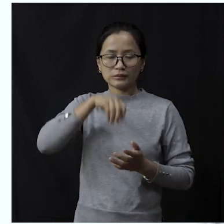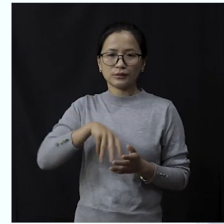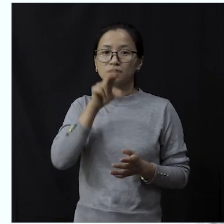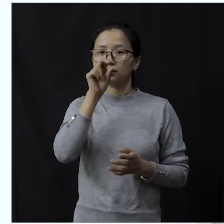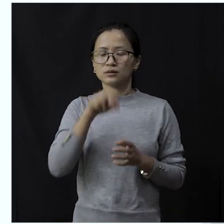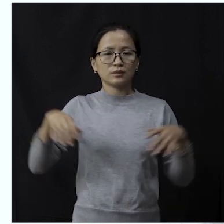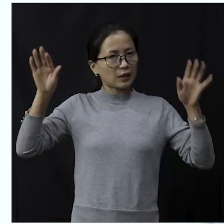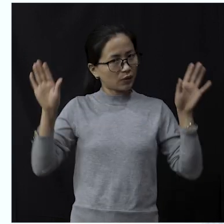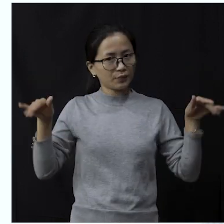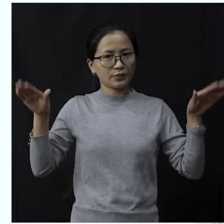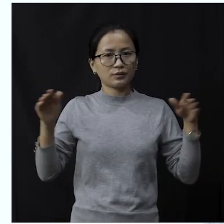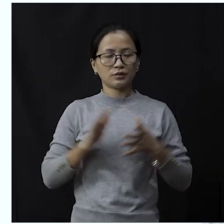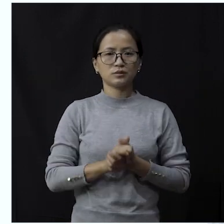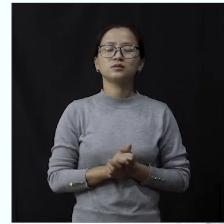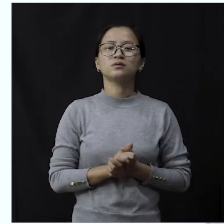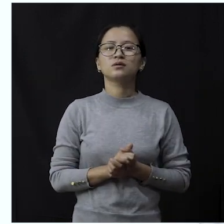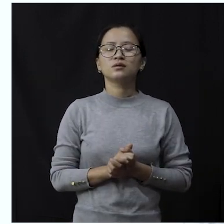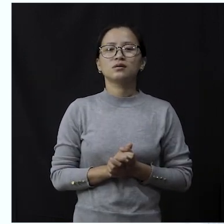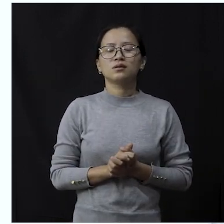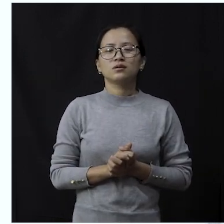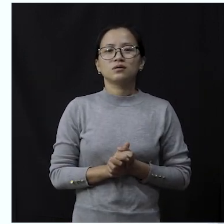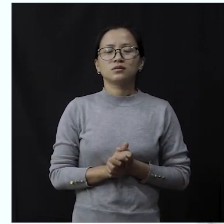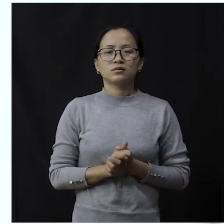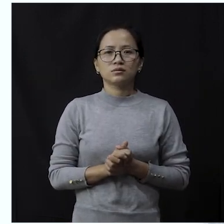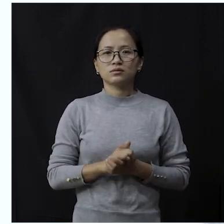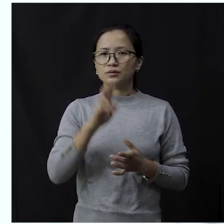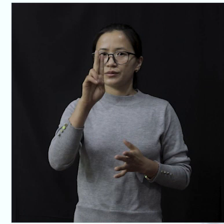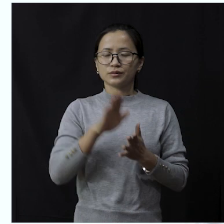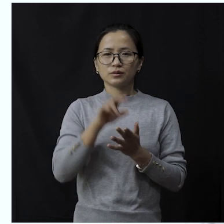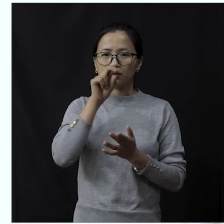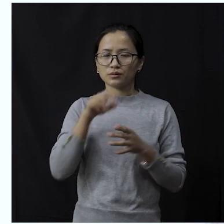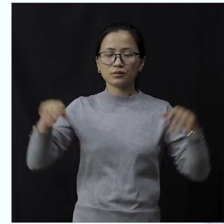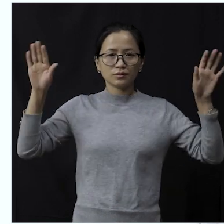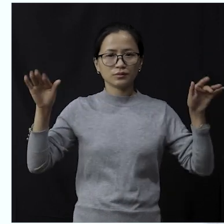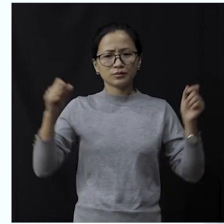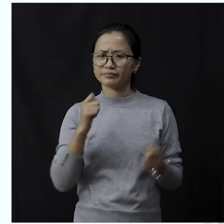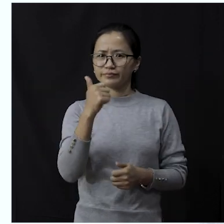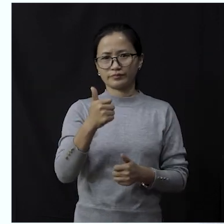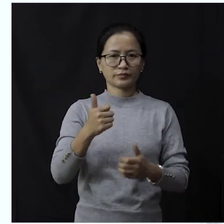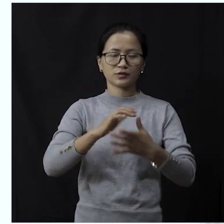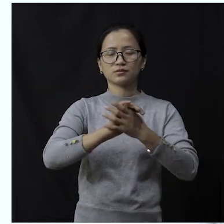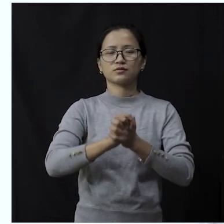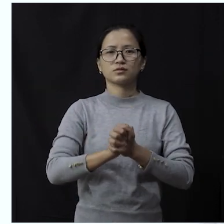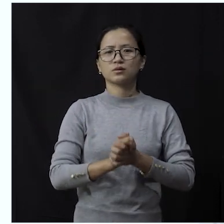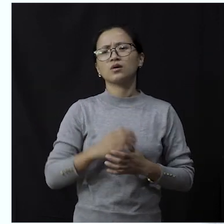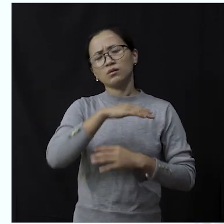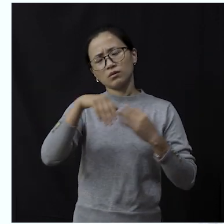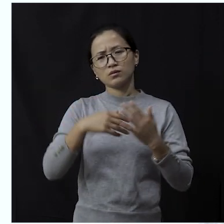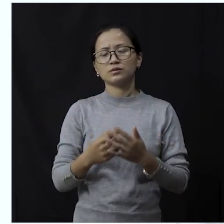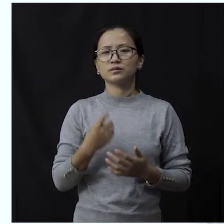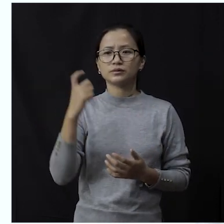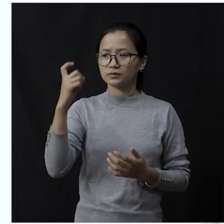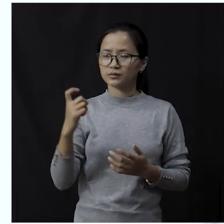hornbills. I've already told you in the beginning of the class. And these two hornbills are good friends. We need friends. We all